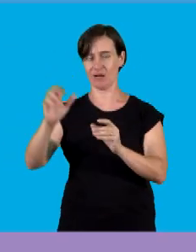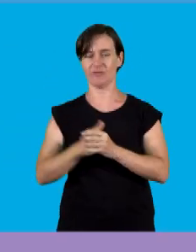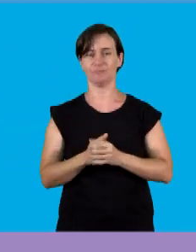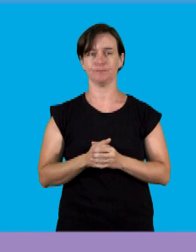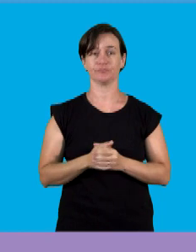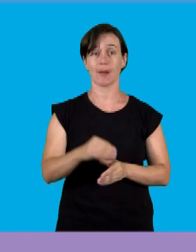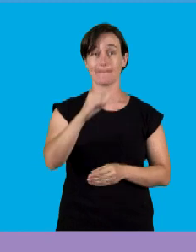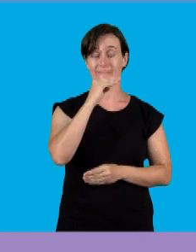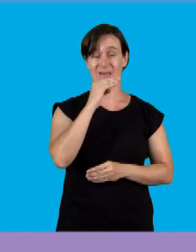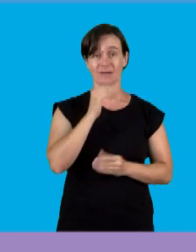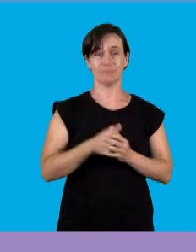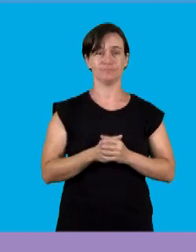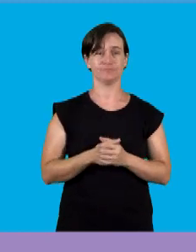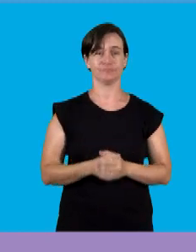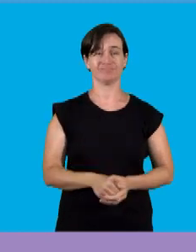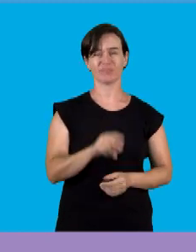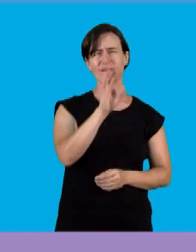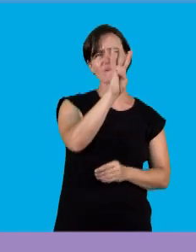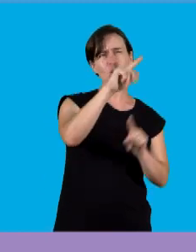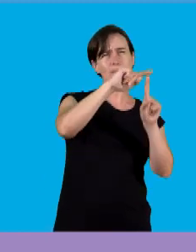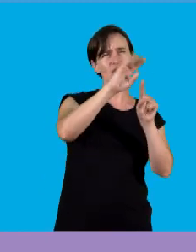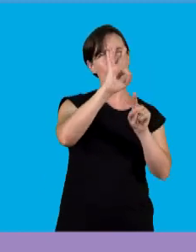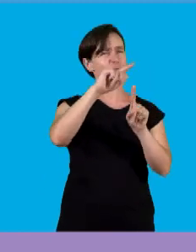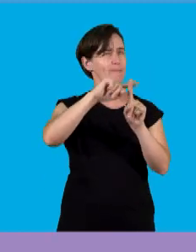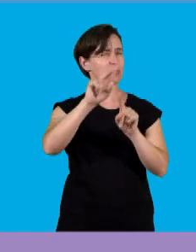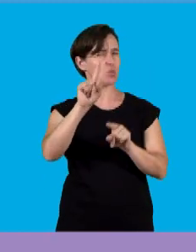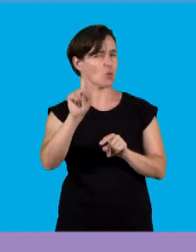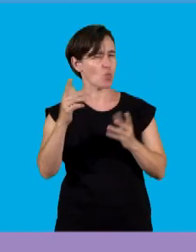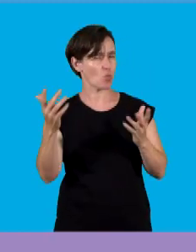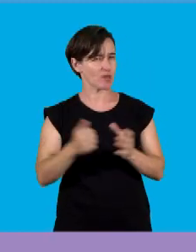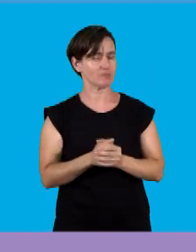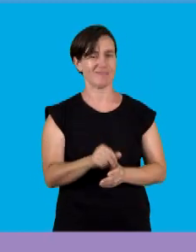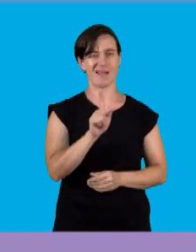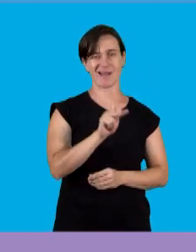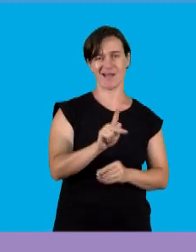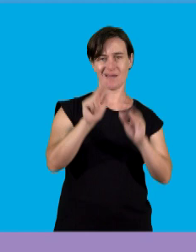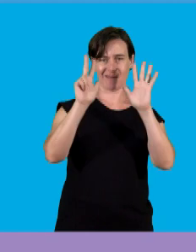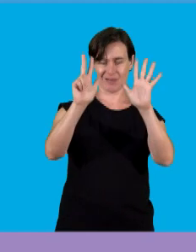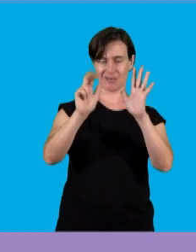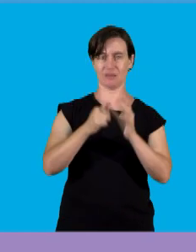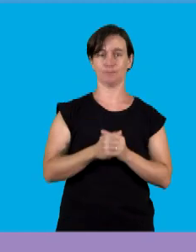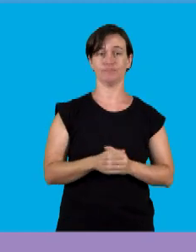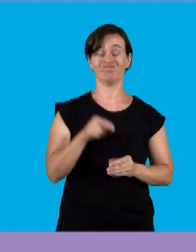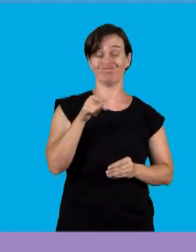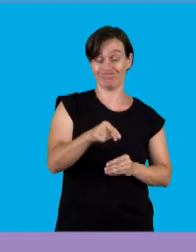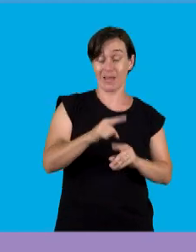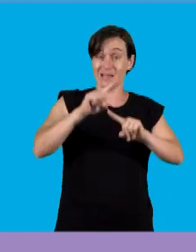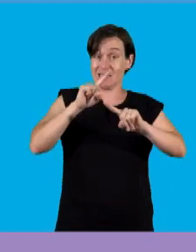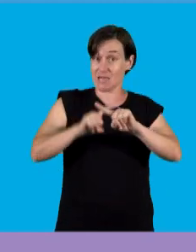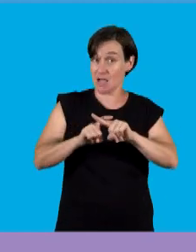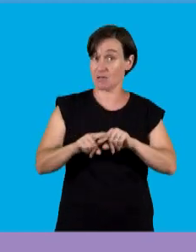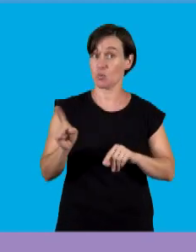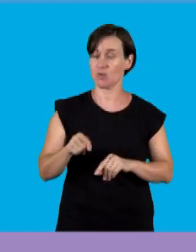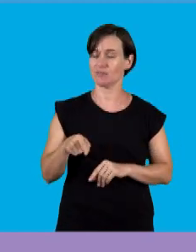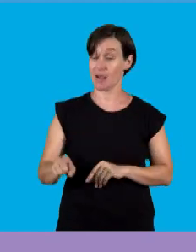Now, that k there, we are going to say 4 plus 3 plus 1. That gives us an 8. And of